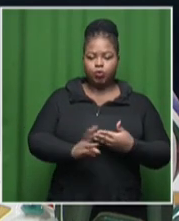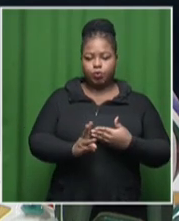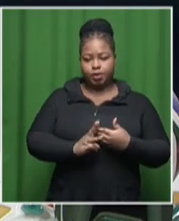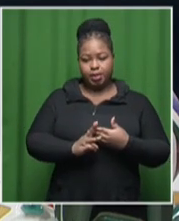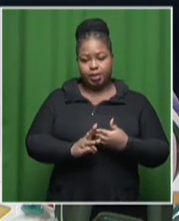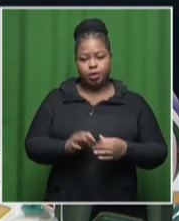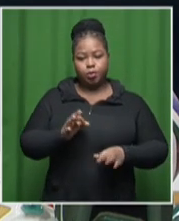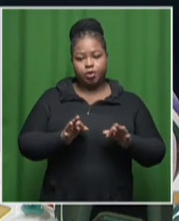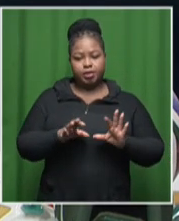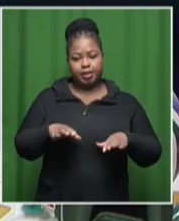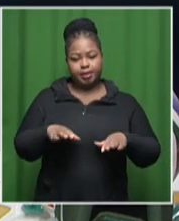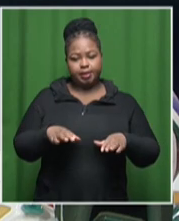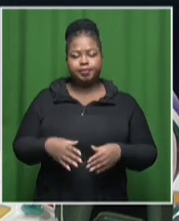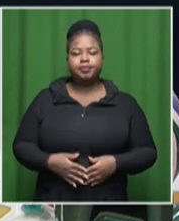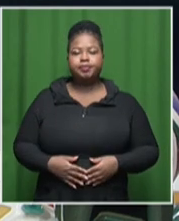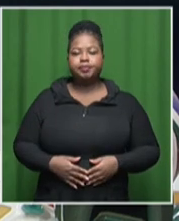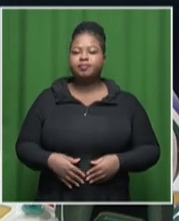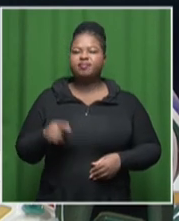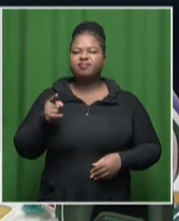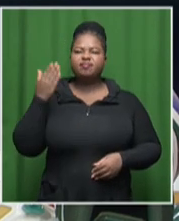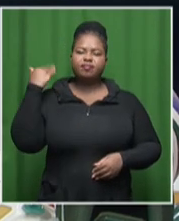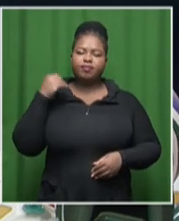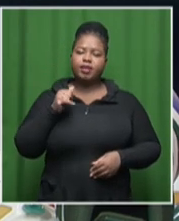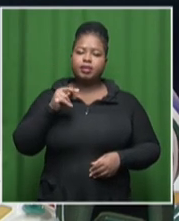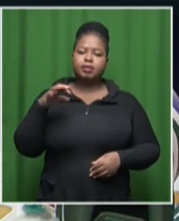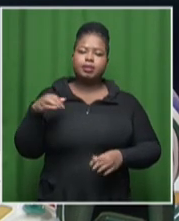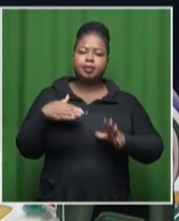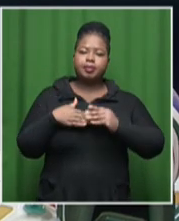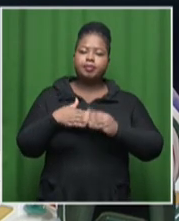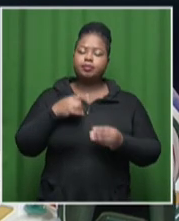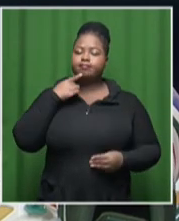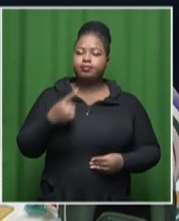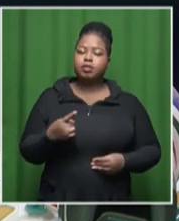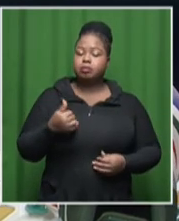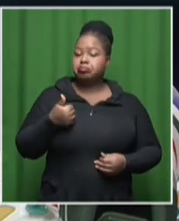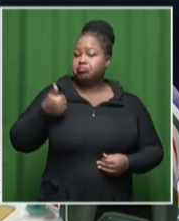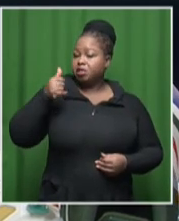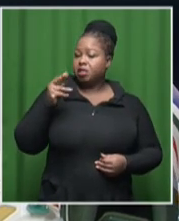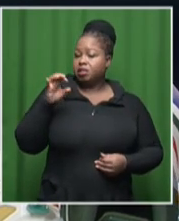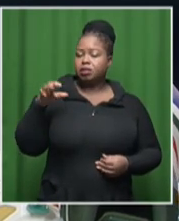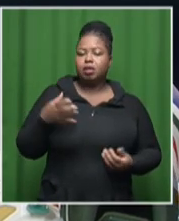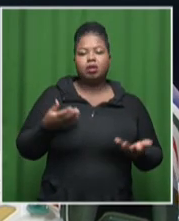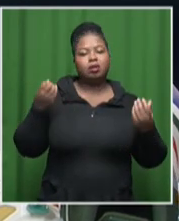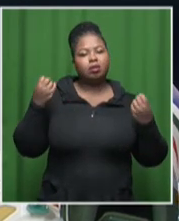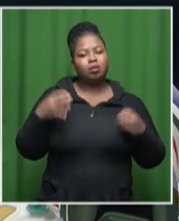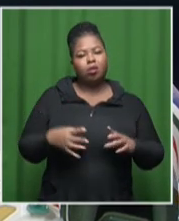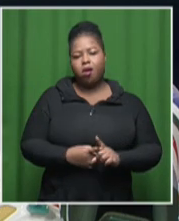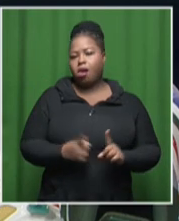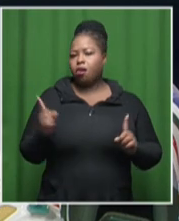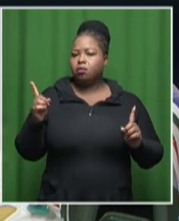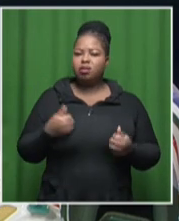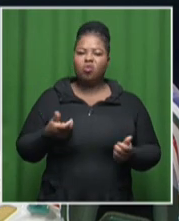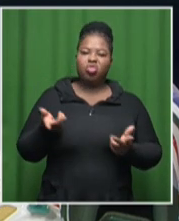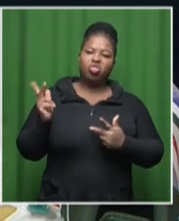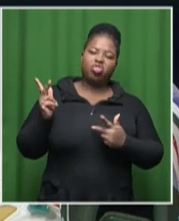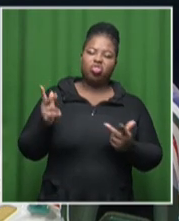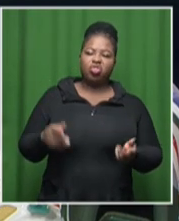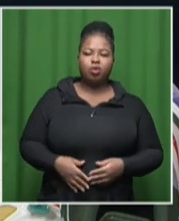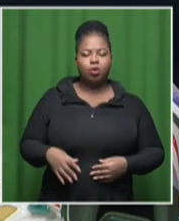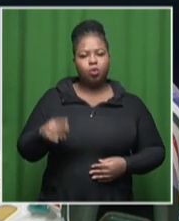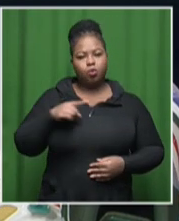their party next week. Now, these former ANC members say that the ruling party has lost its way and it's abandoned its